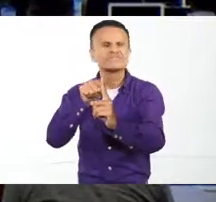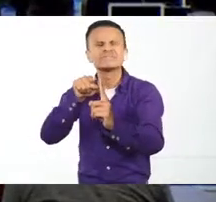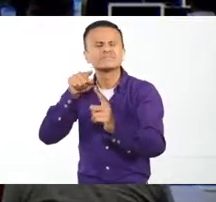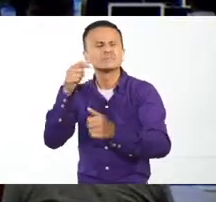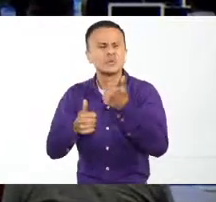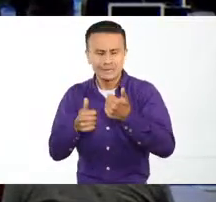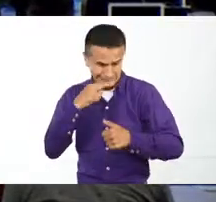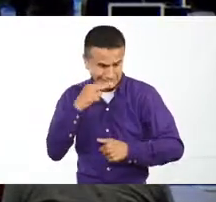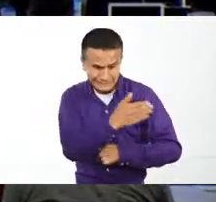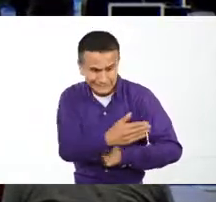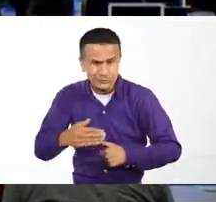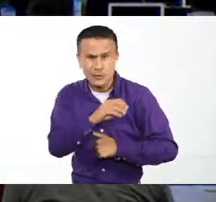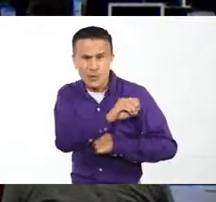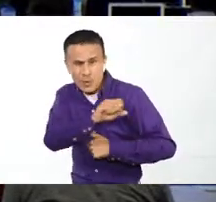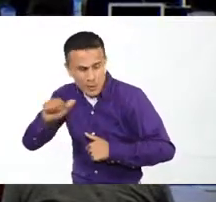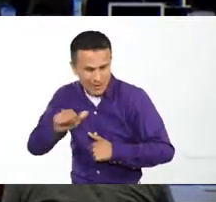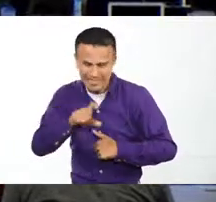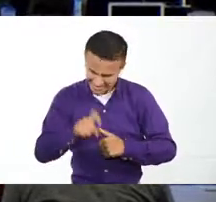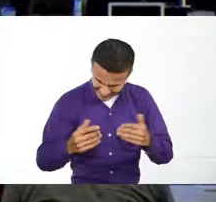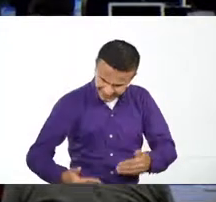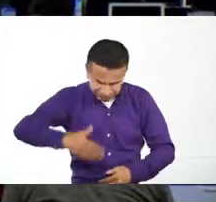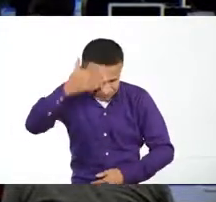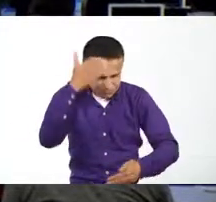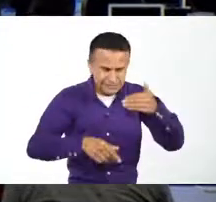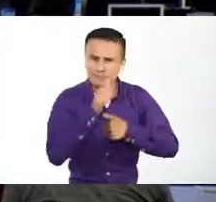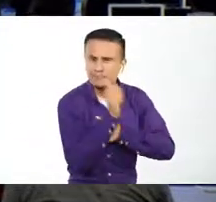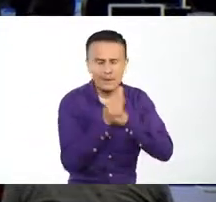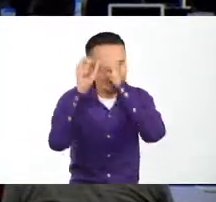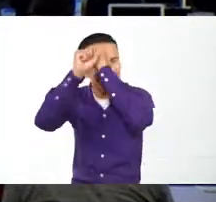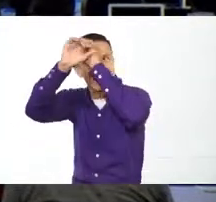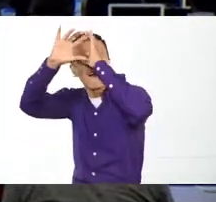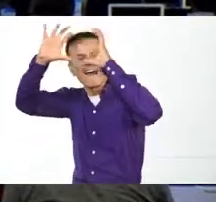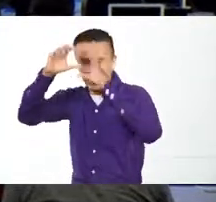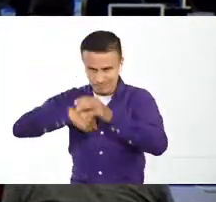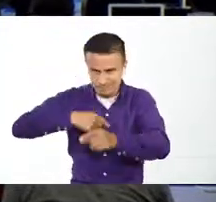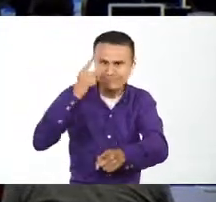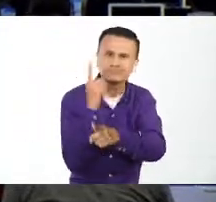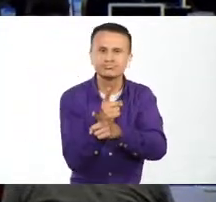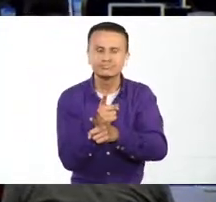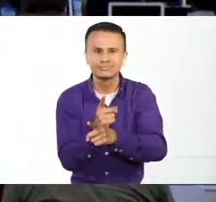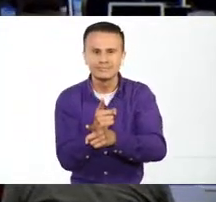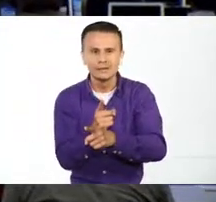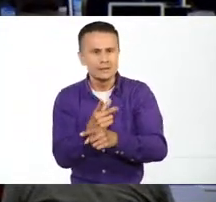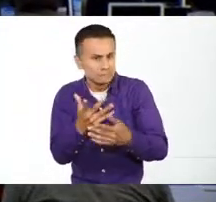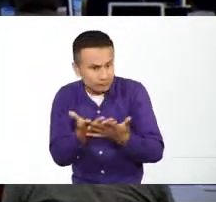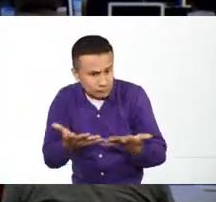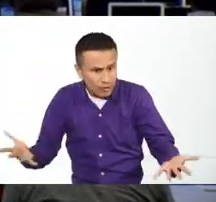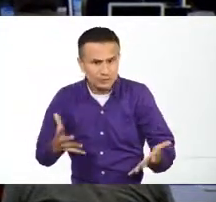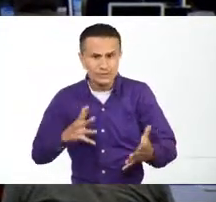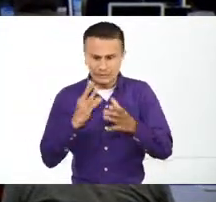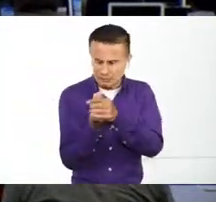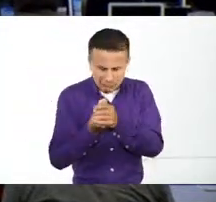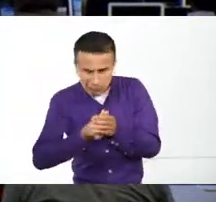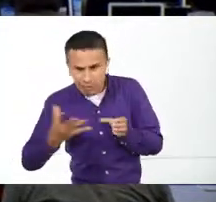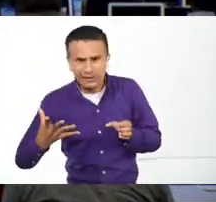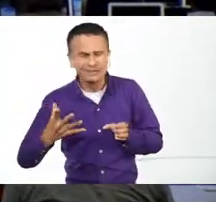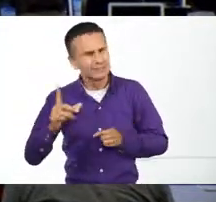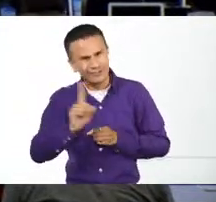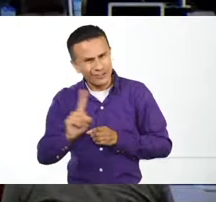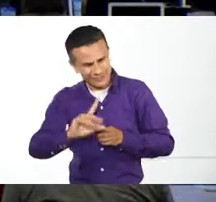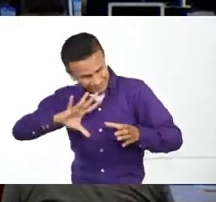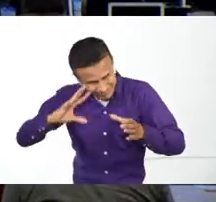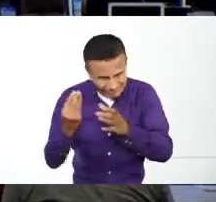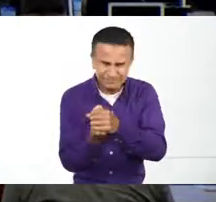goal should be that every child can grow up to be the person that they dream to be, without facing any system of